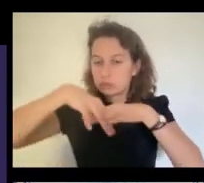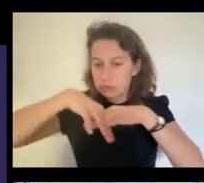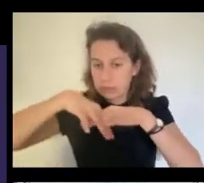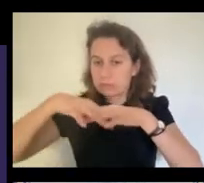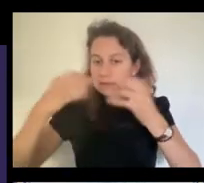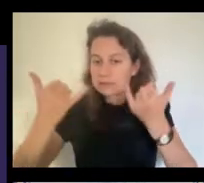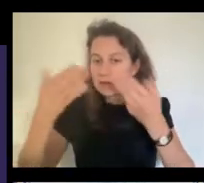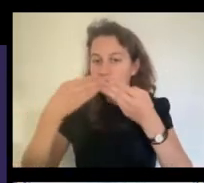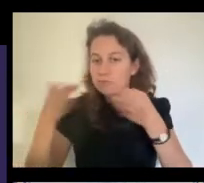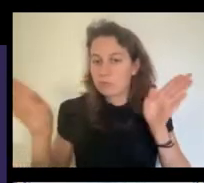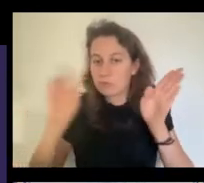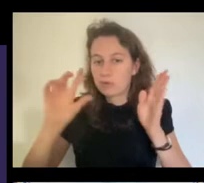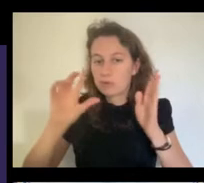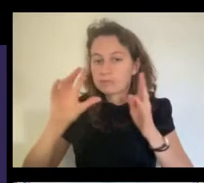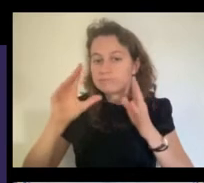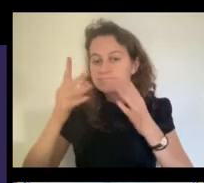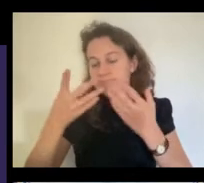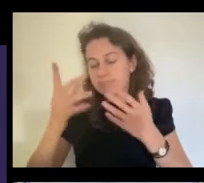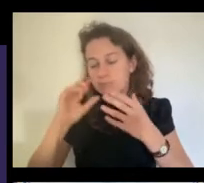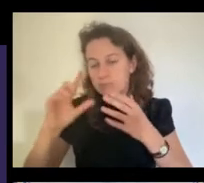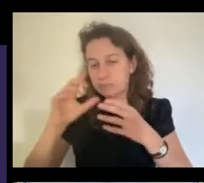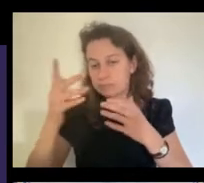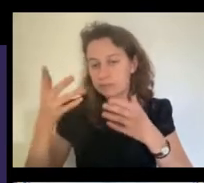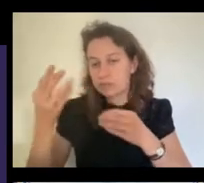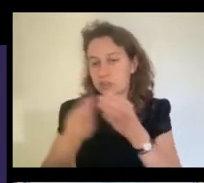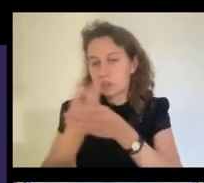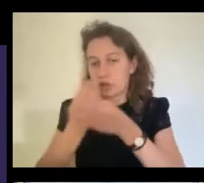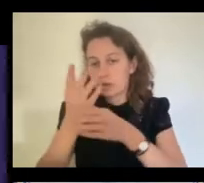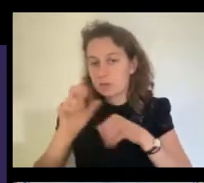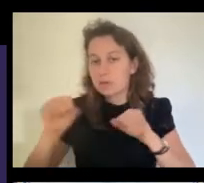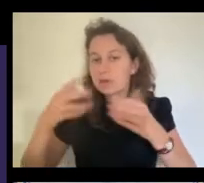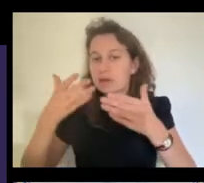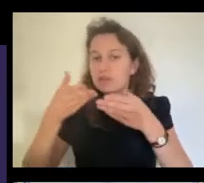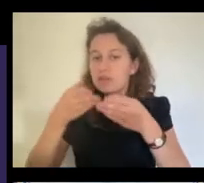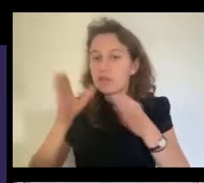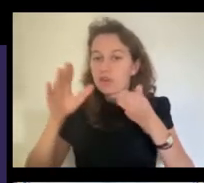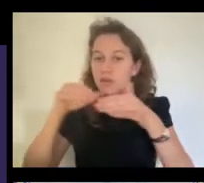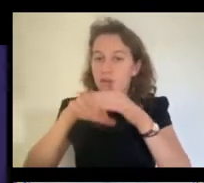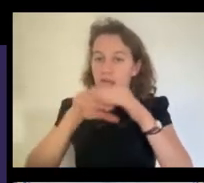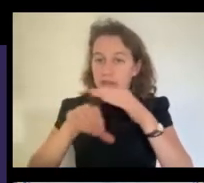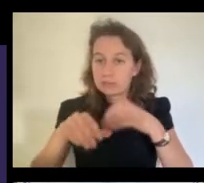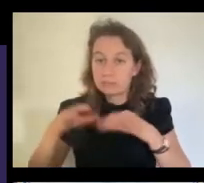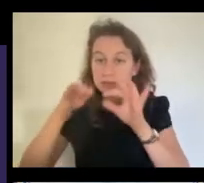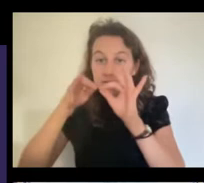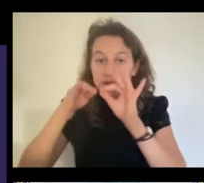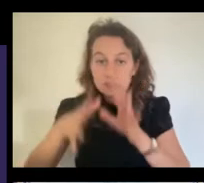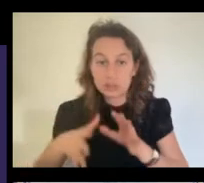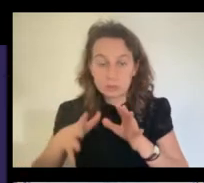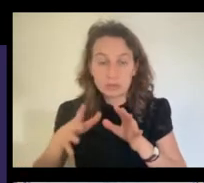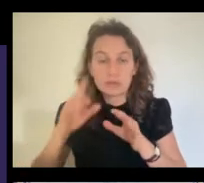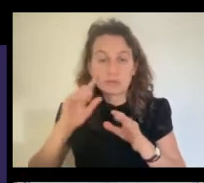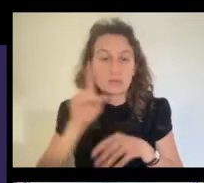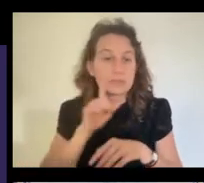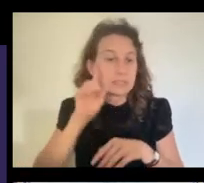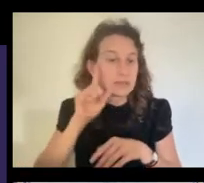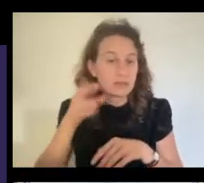now open to the public at the Garden. We're able to offer accessibility features, including ASL interpretation for the deaf